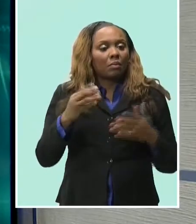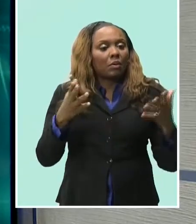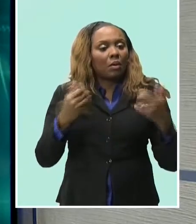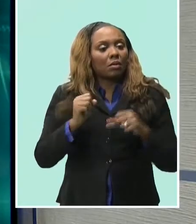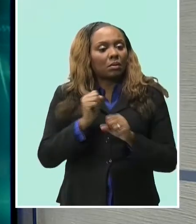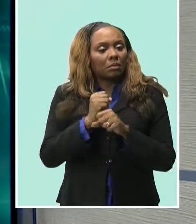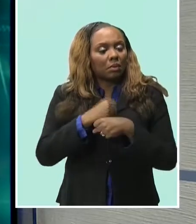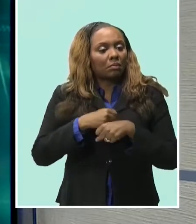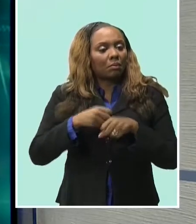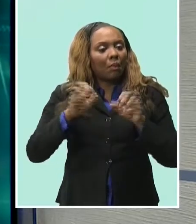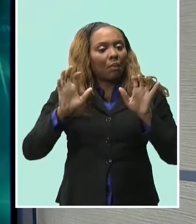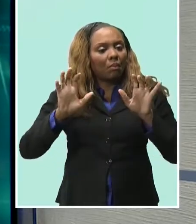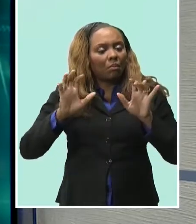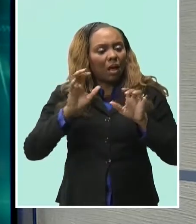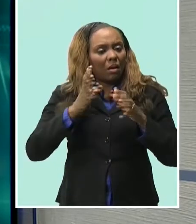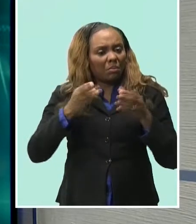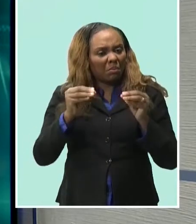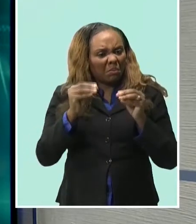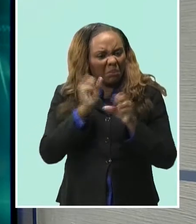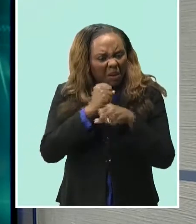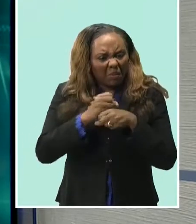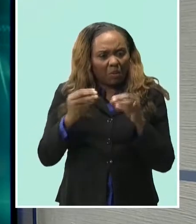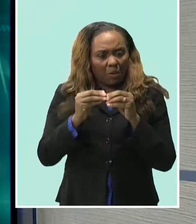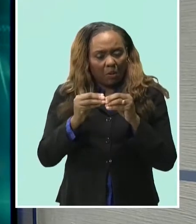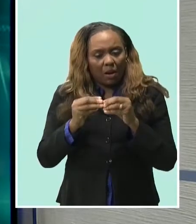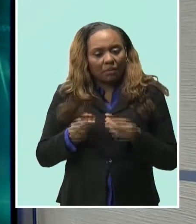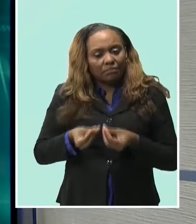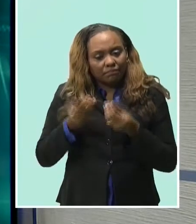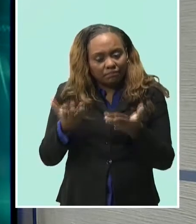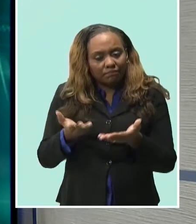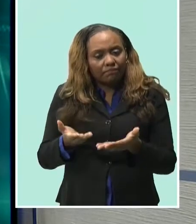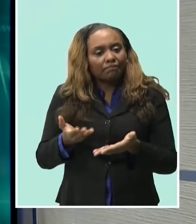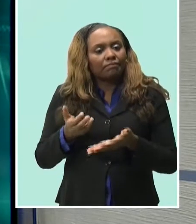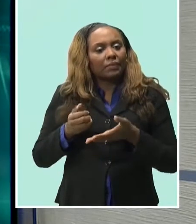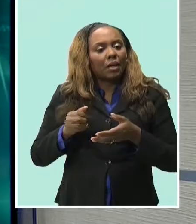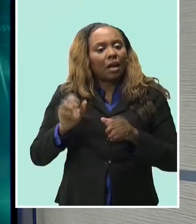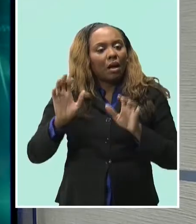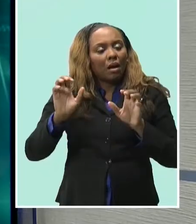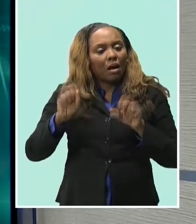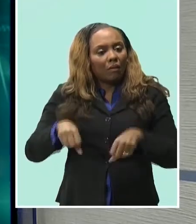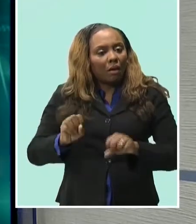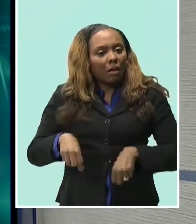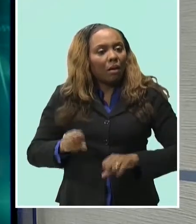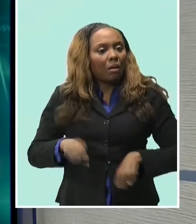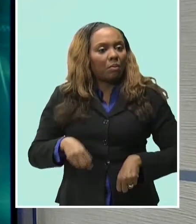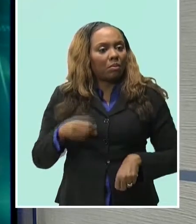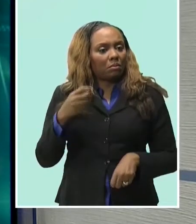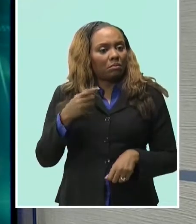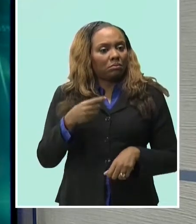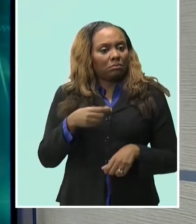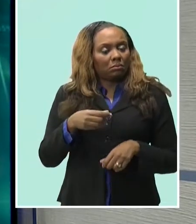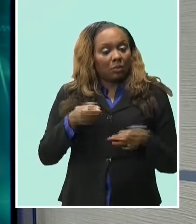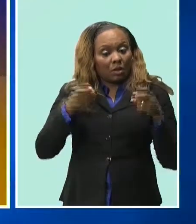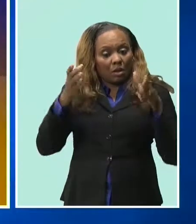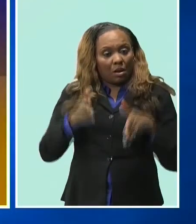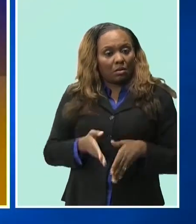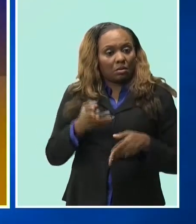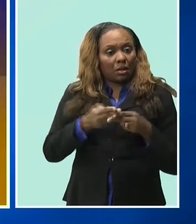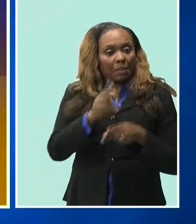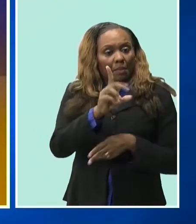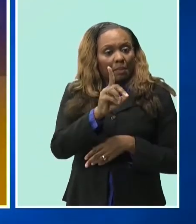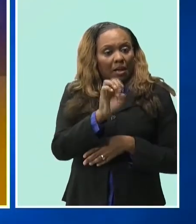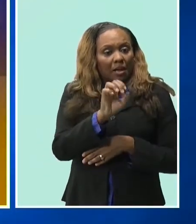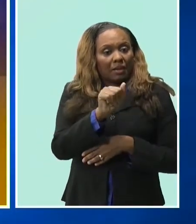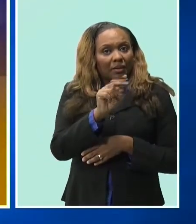to make them available to the general public. That's according to Managing Director of the company, Dean Straker. After we get